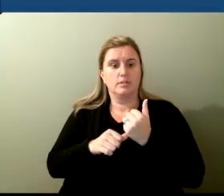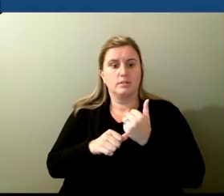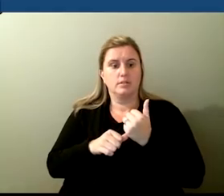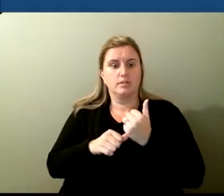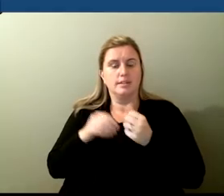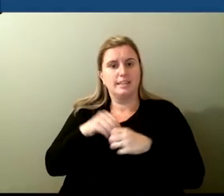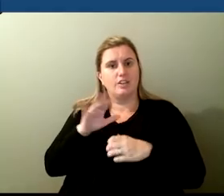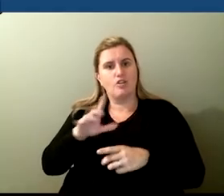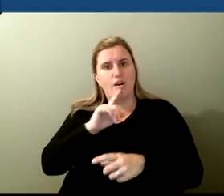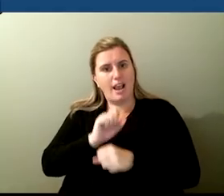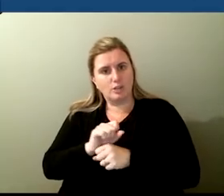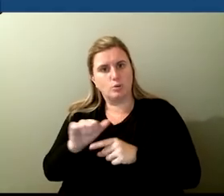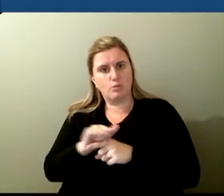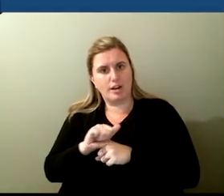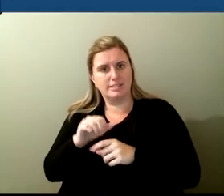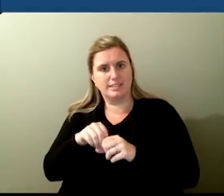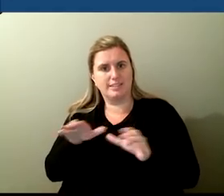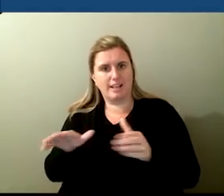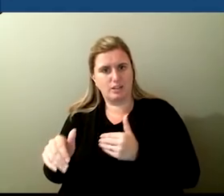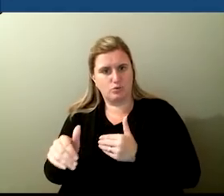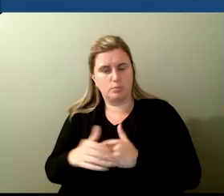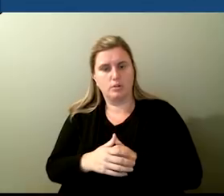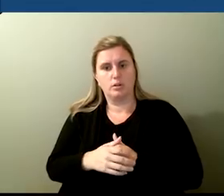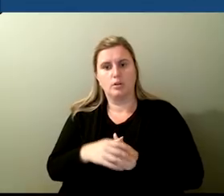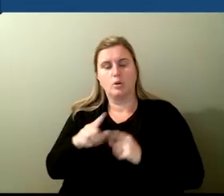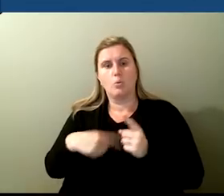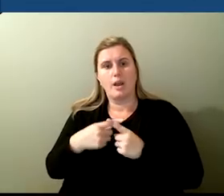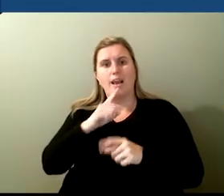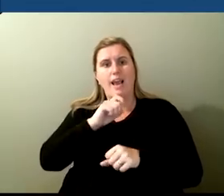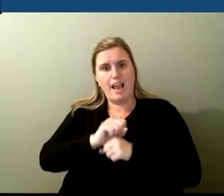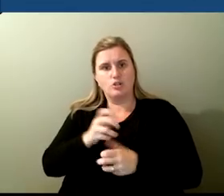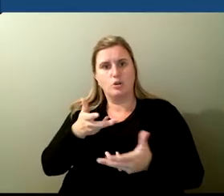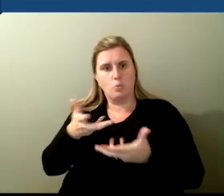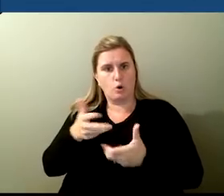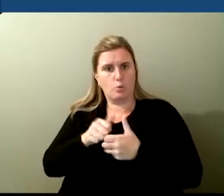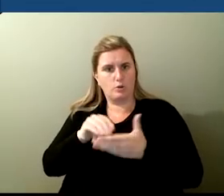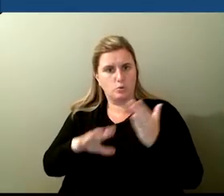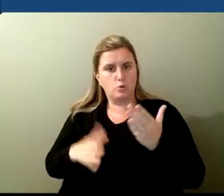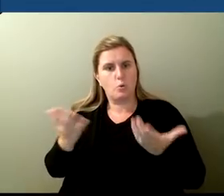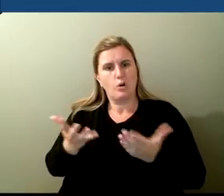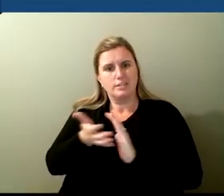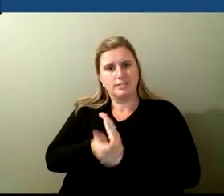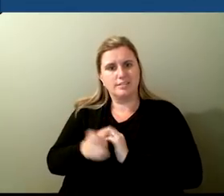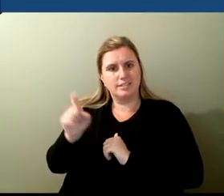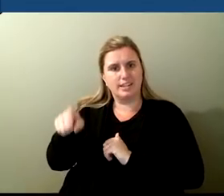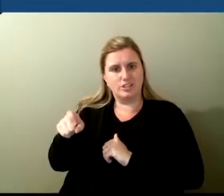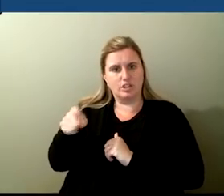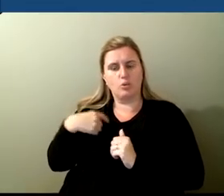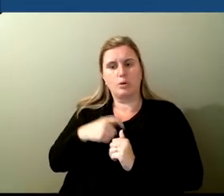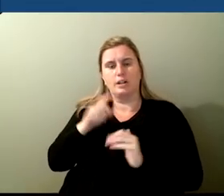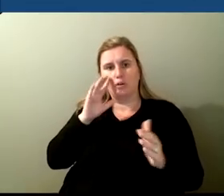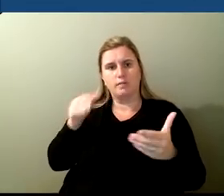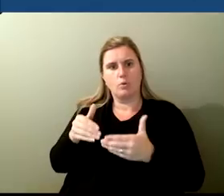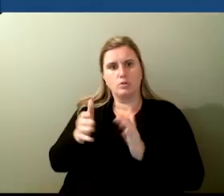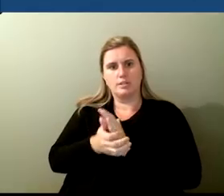in their actual practices in the classroom, when actually working with the students. What are the skills that are necessary? So we need to focus on